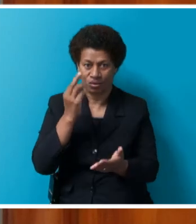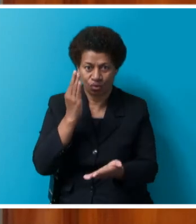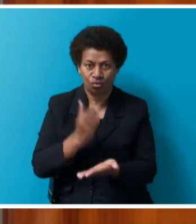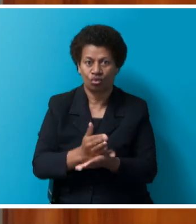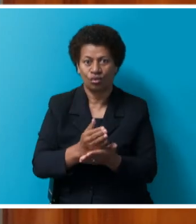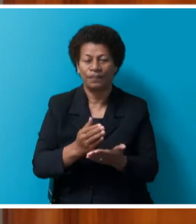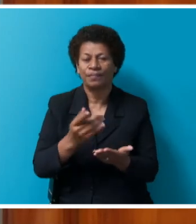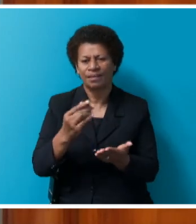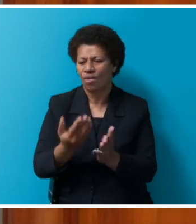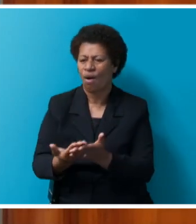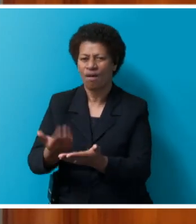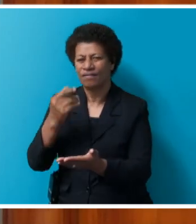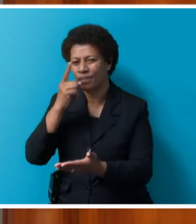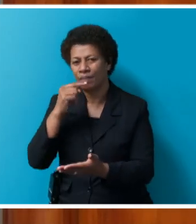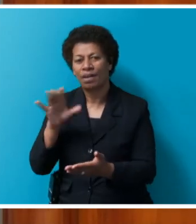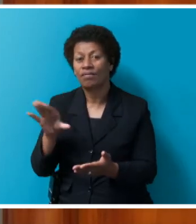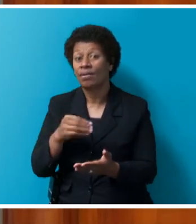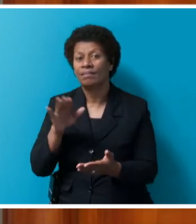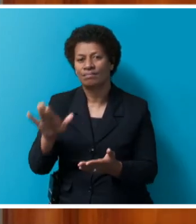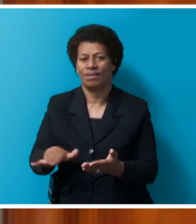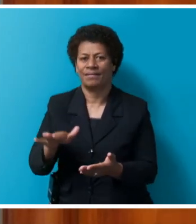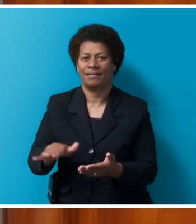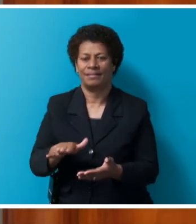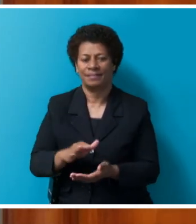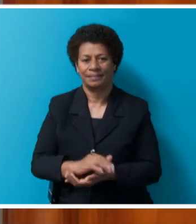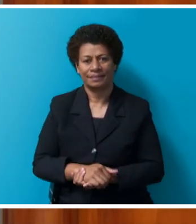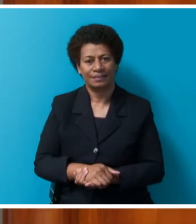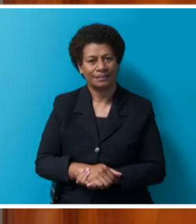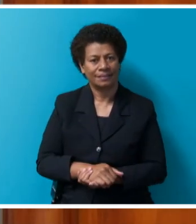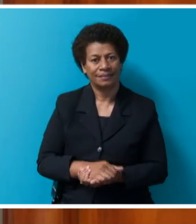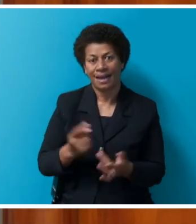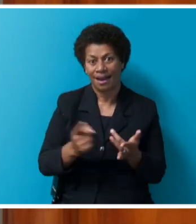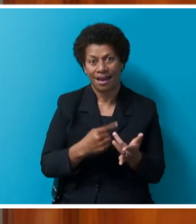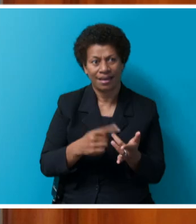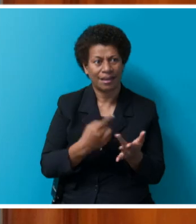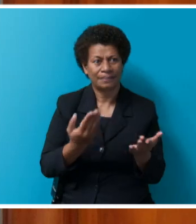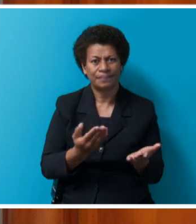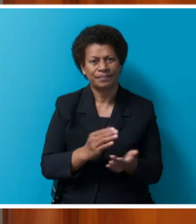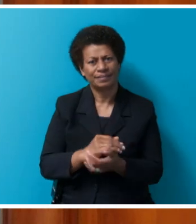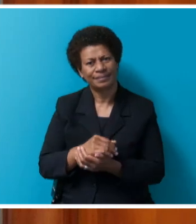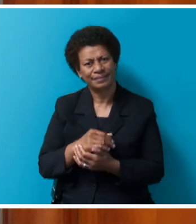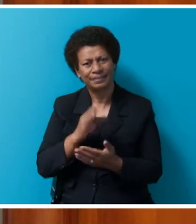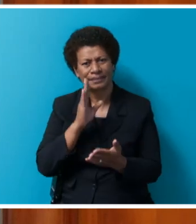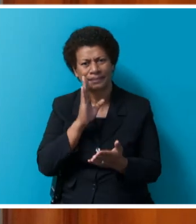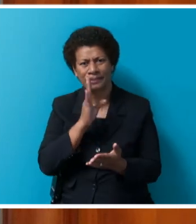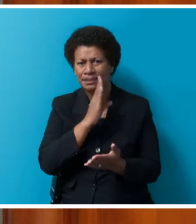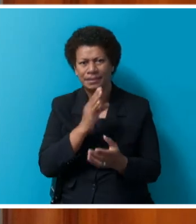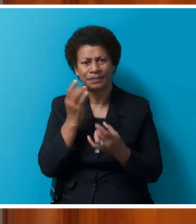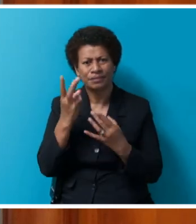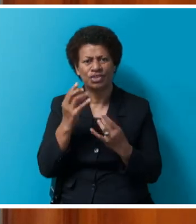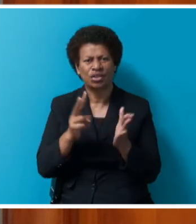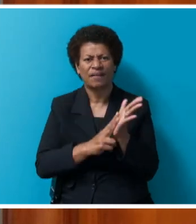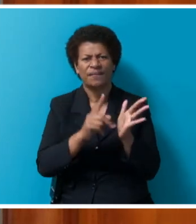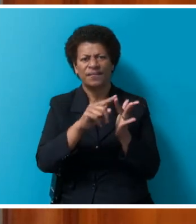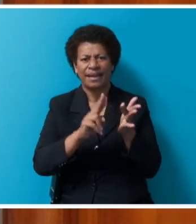of poverty. Madam Deputy Speaker, I just want to quickly address another case of misinformation by the Honourable Member Rinesh Sharma,